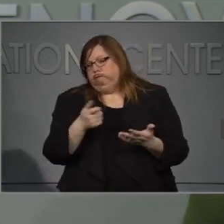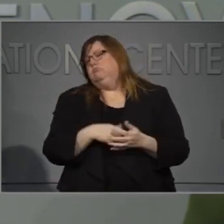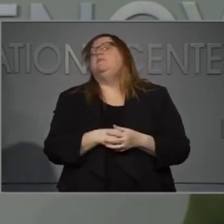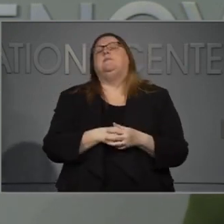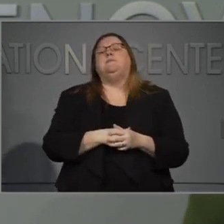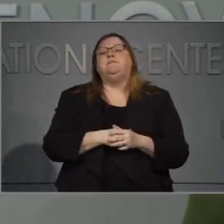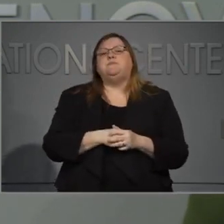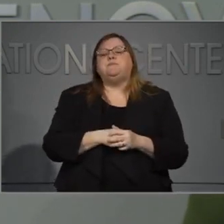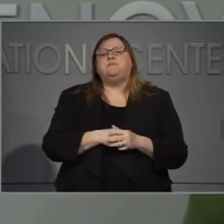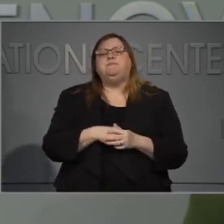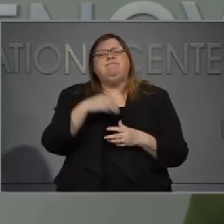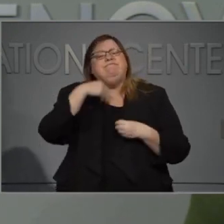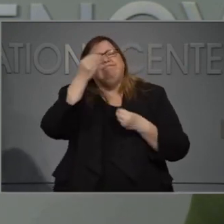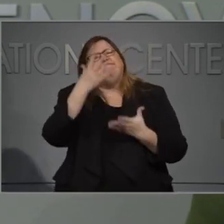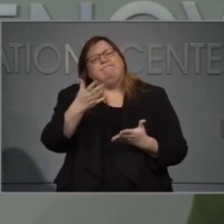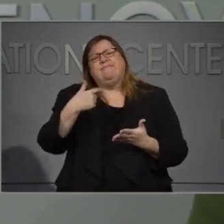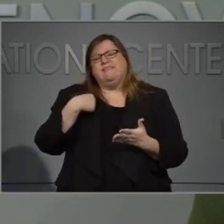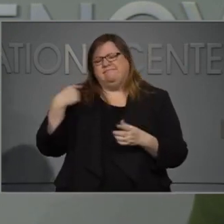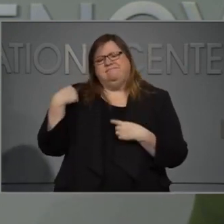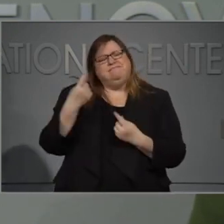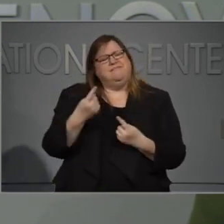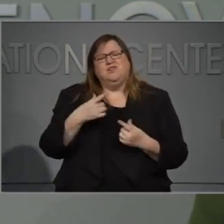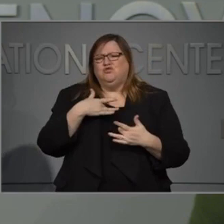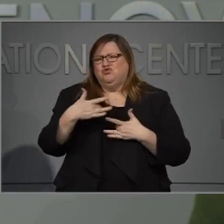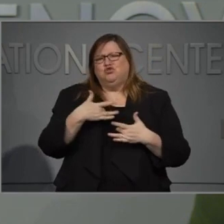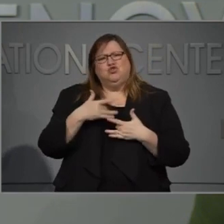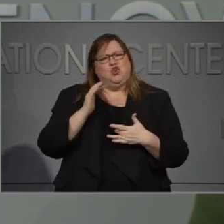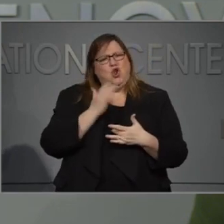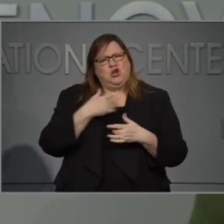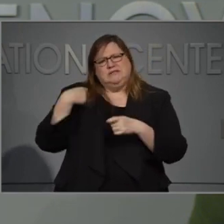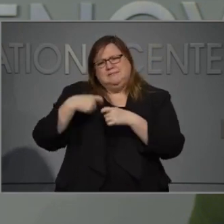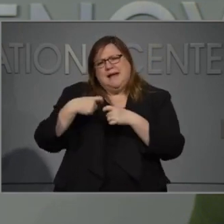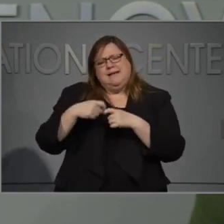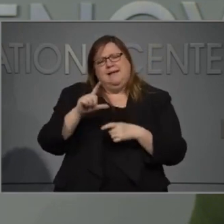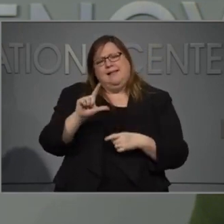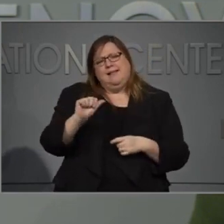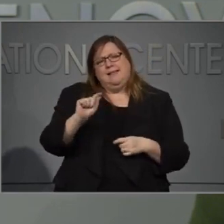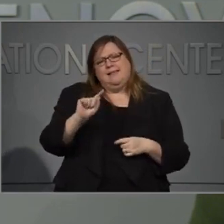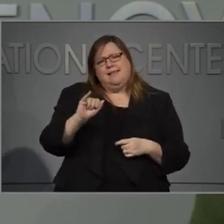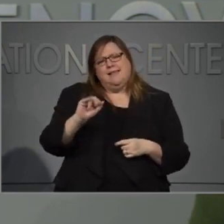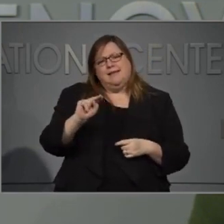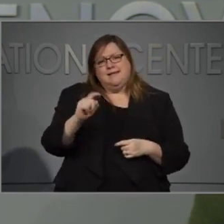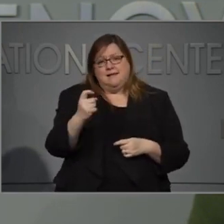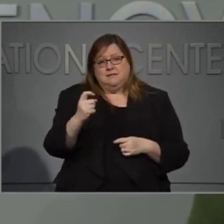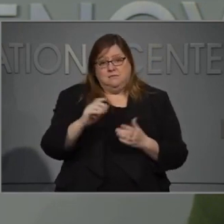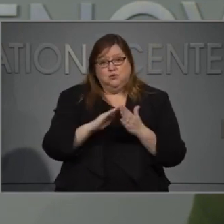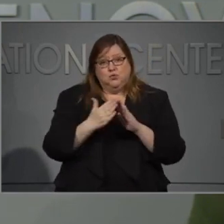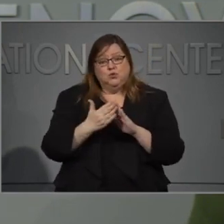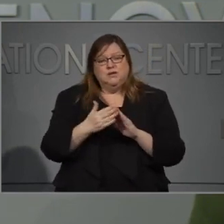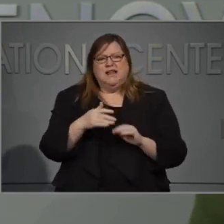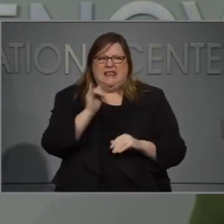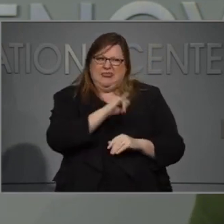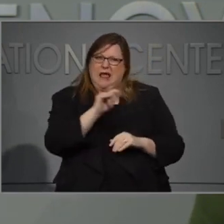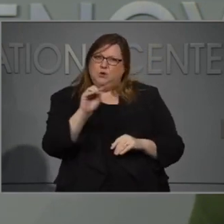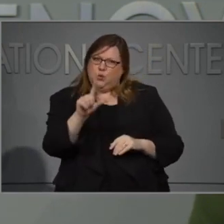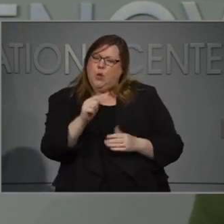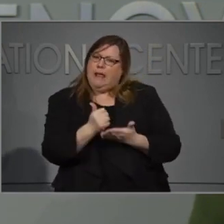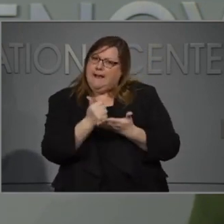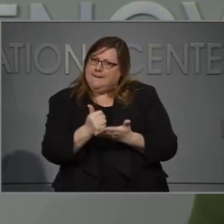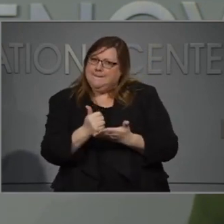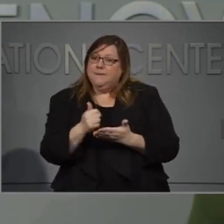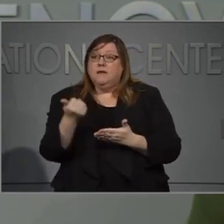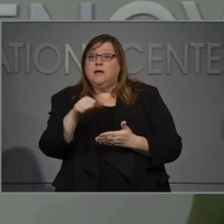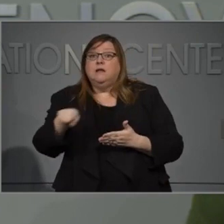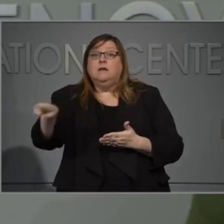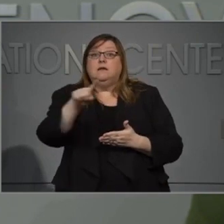and Hispanic community, and this new tool is one way in which we can help our Spanish-speaking community members protect themselves and